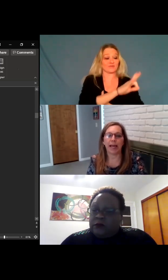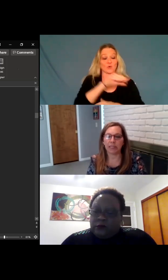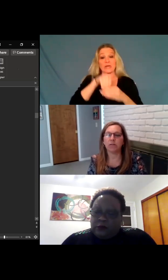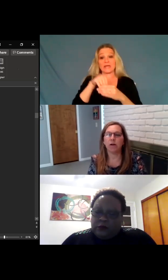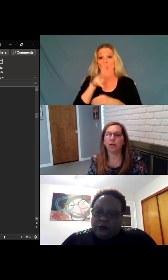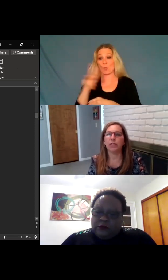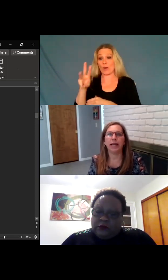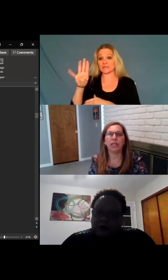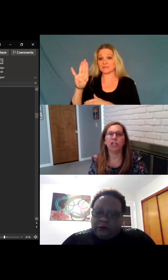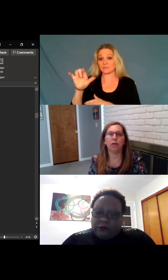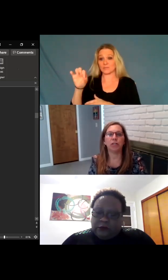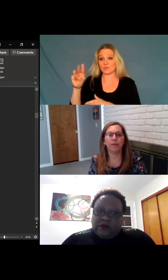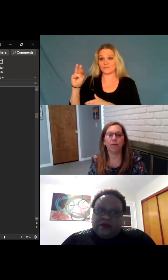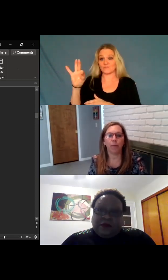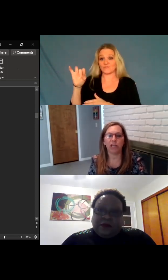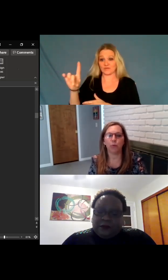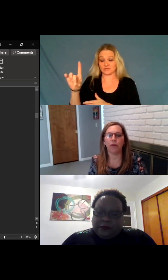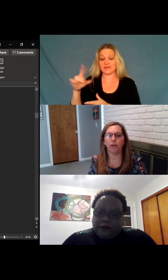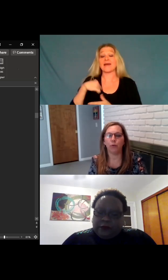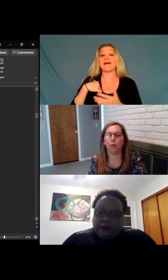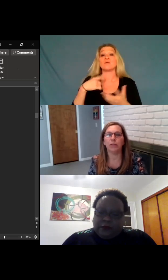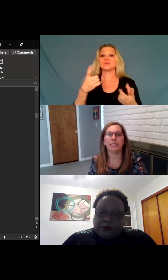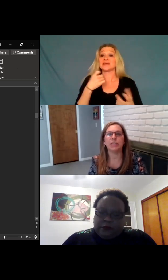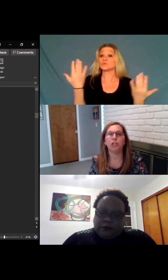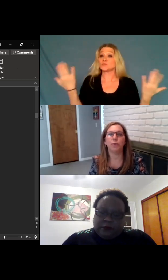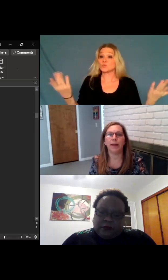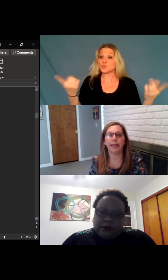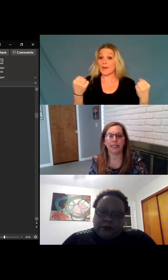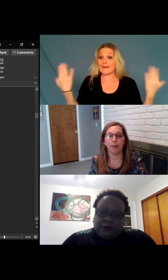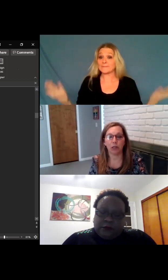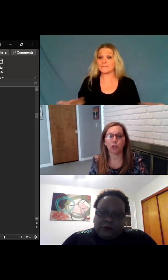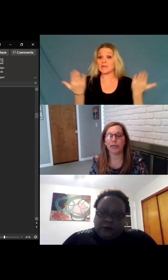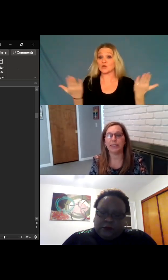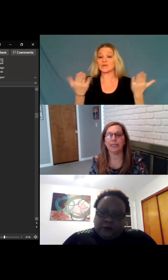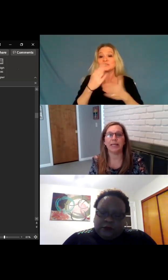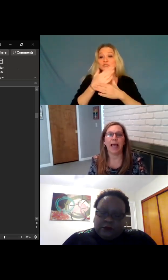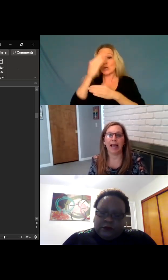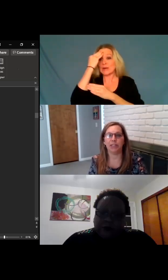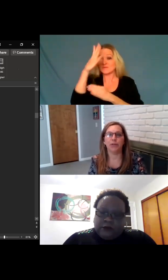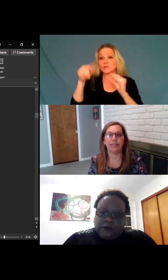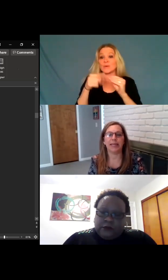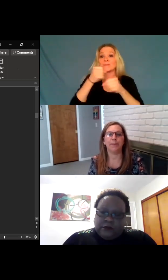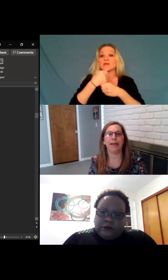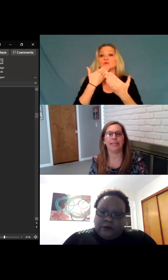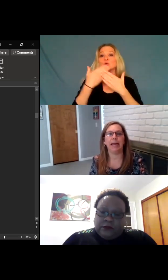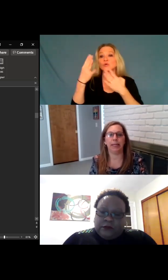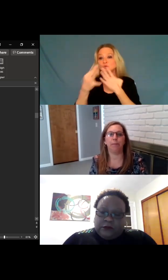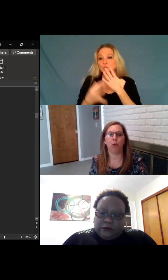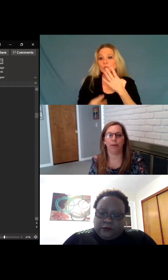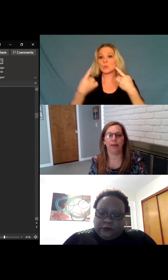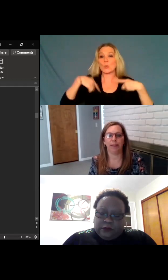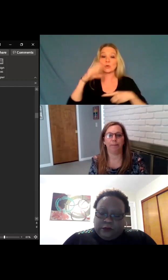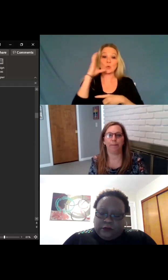I was asked to come here today to share some information with you that will assist you in making smart choices as you seek and